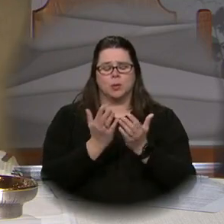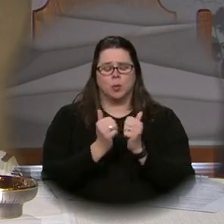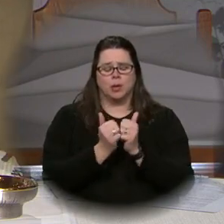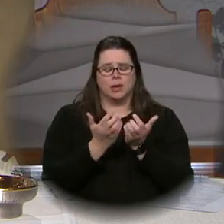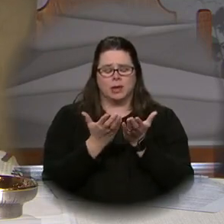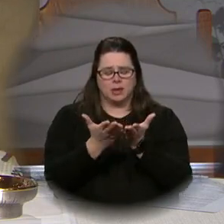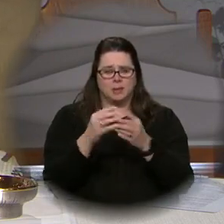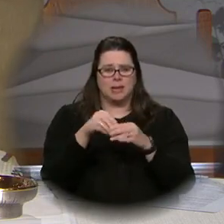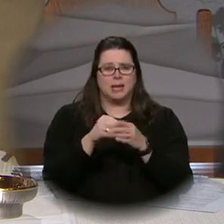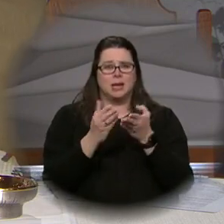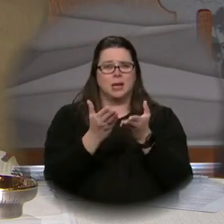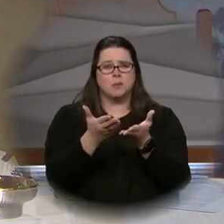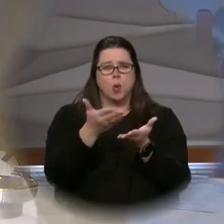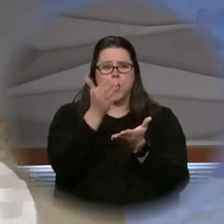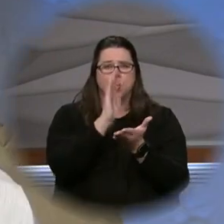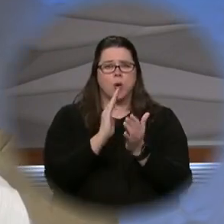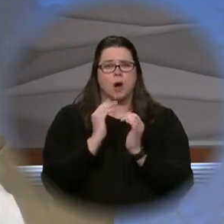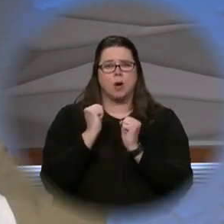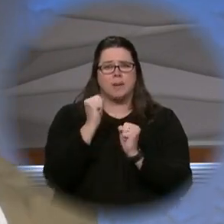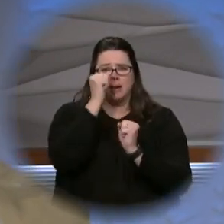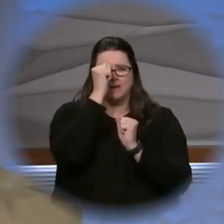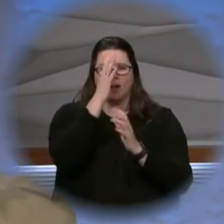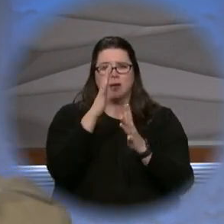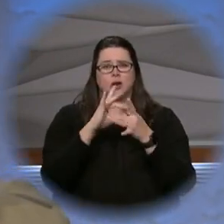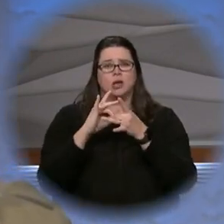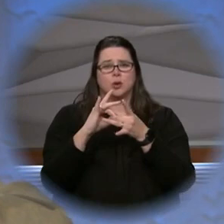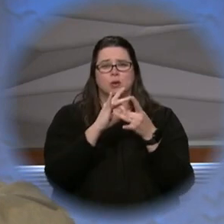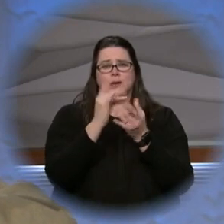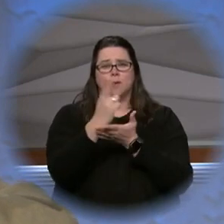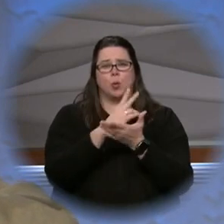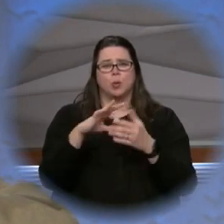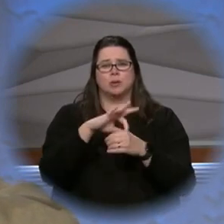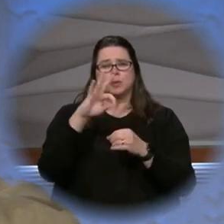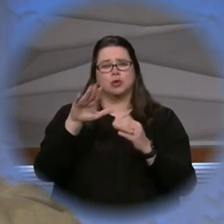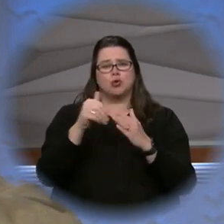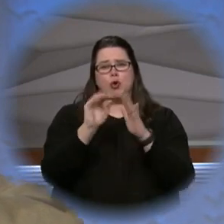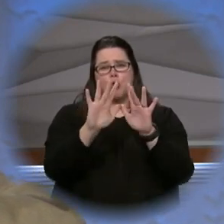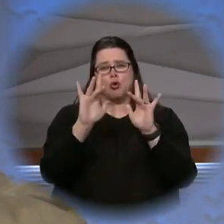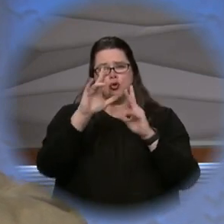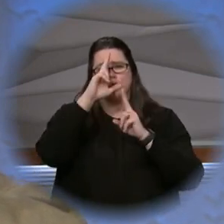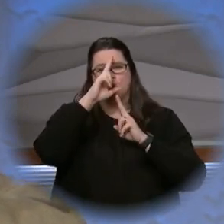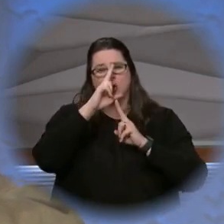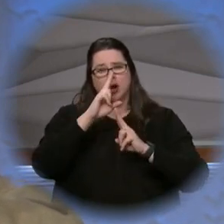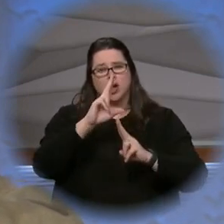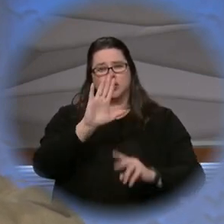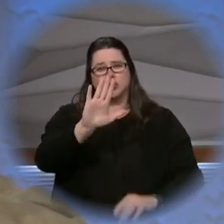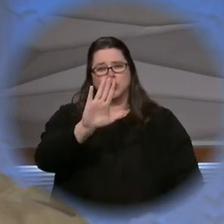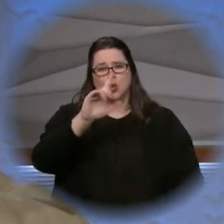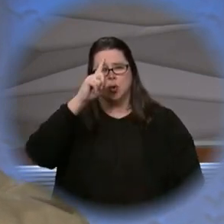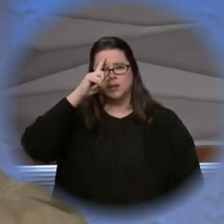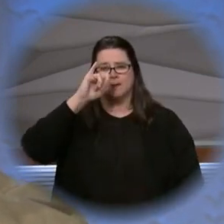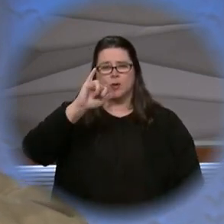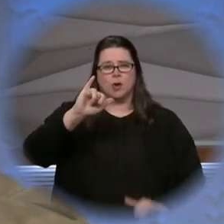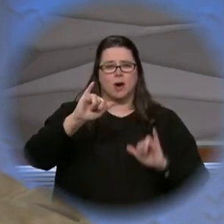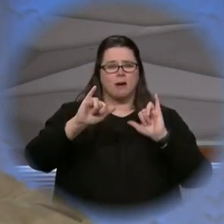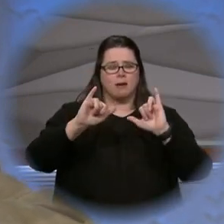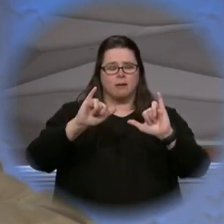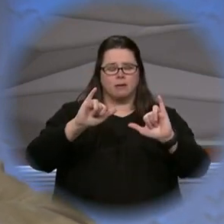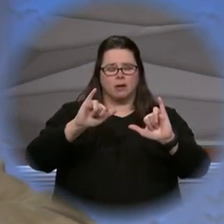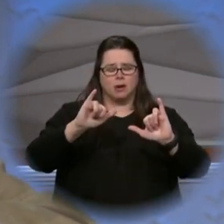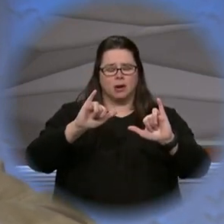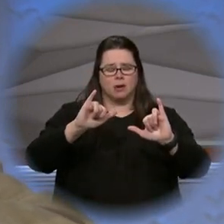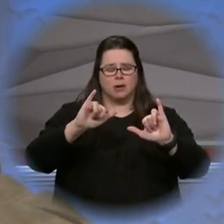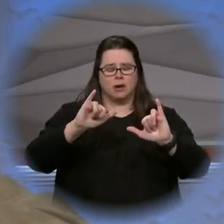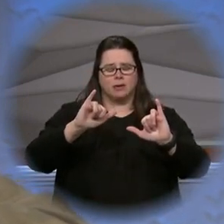Through him, and with him, and in him, O God, almighty Father, in the unity of the Holy Spirit, all glory and honor is yours,